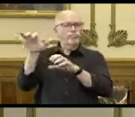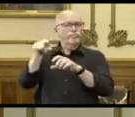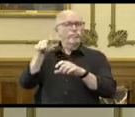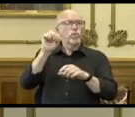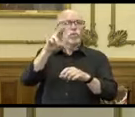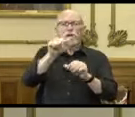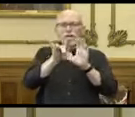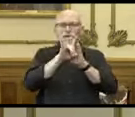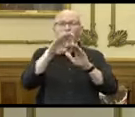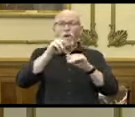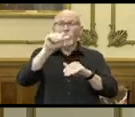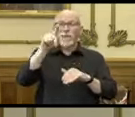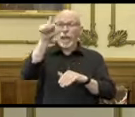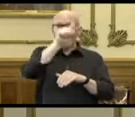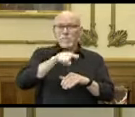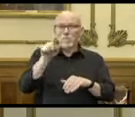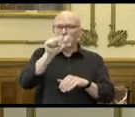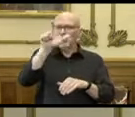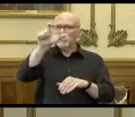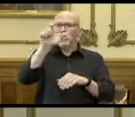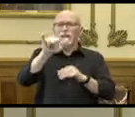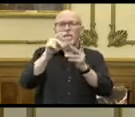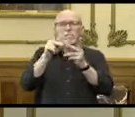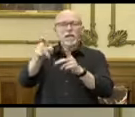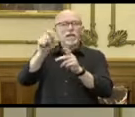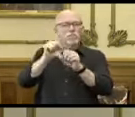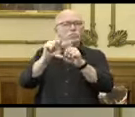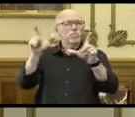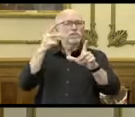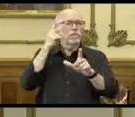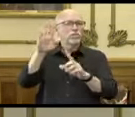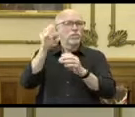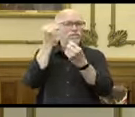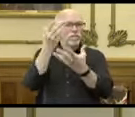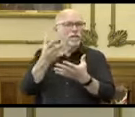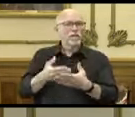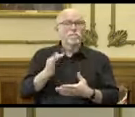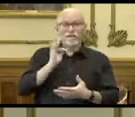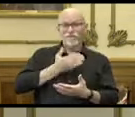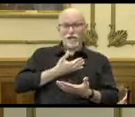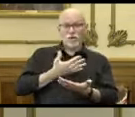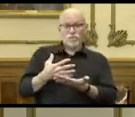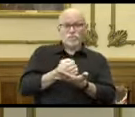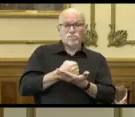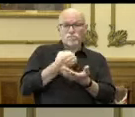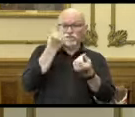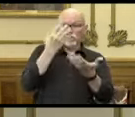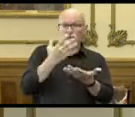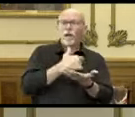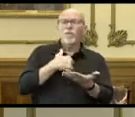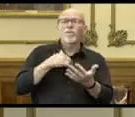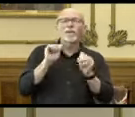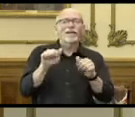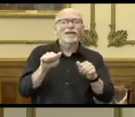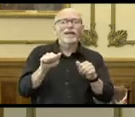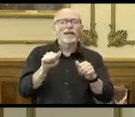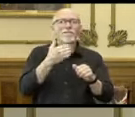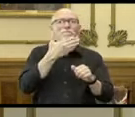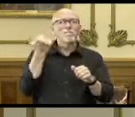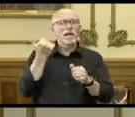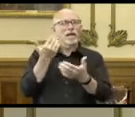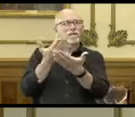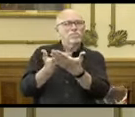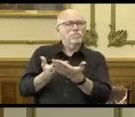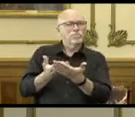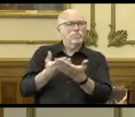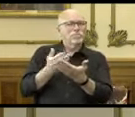facility on a statewide map. Because of our enhanced data collection tools, We will better be able to verify